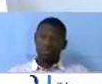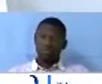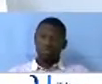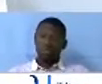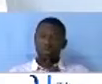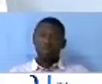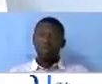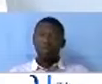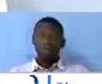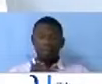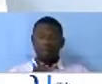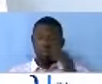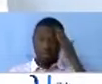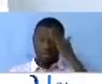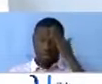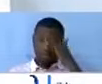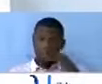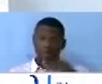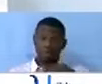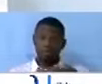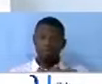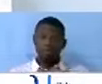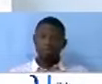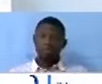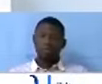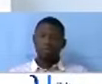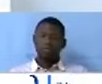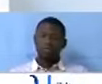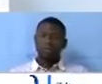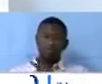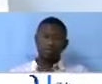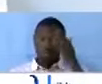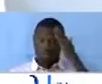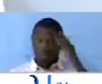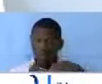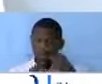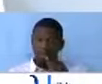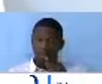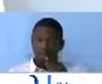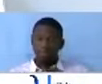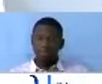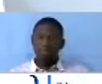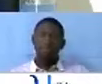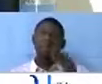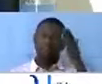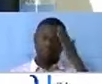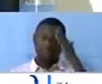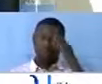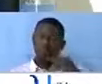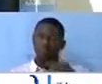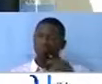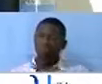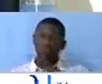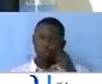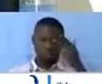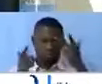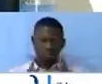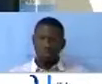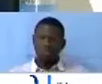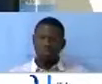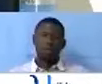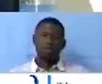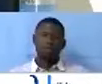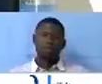did not know that? Nah. I know it was unlawful. So tell me, you did not know that it